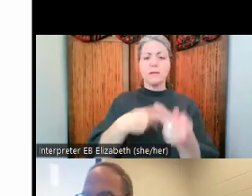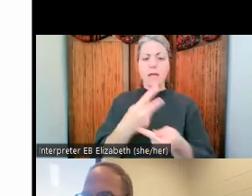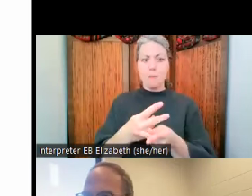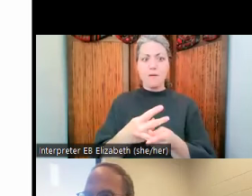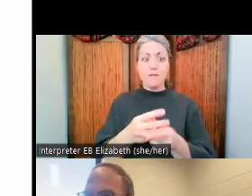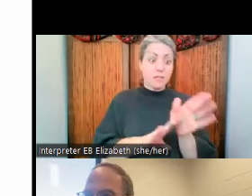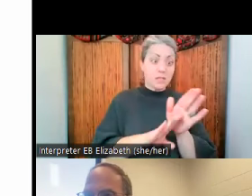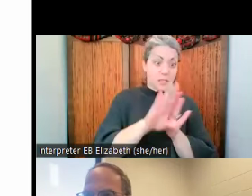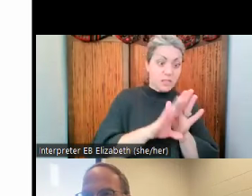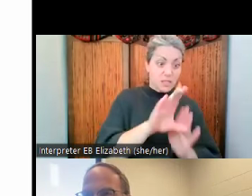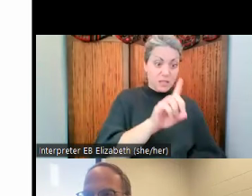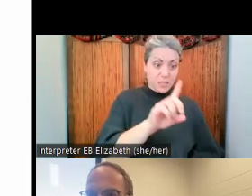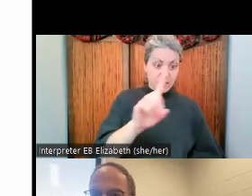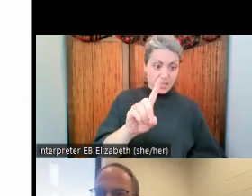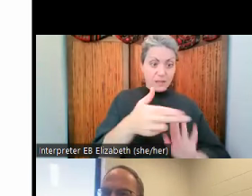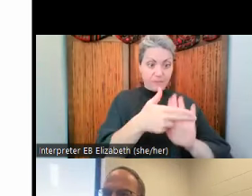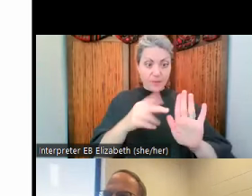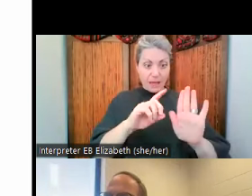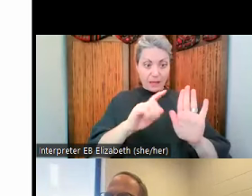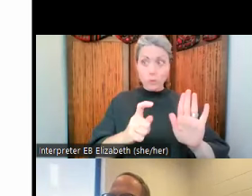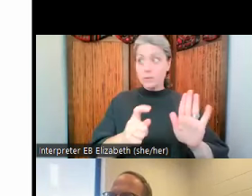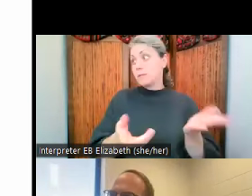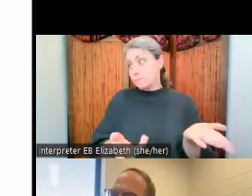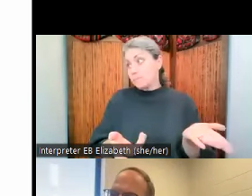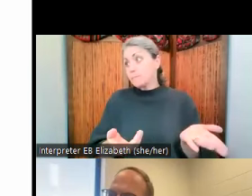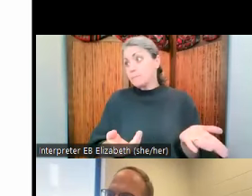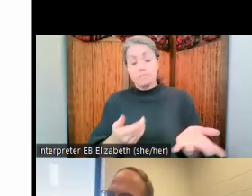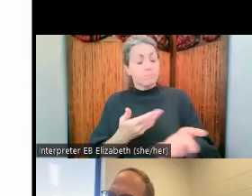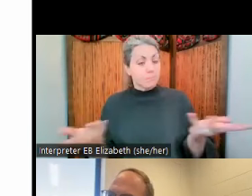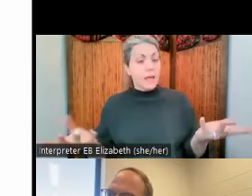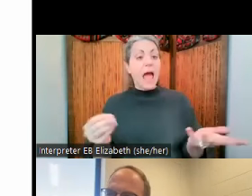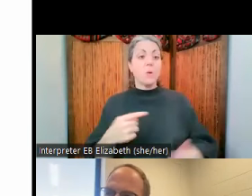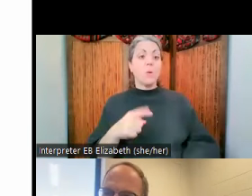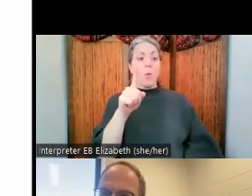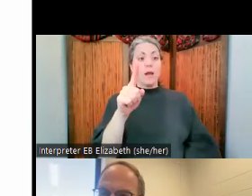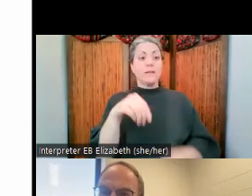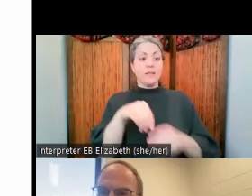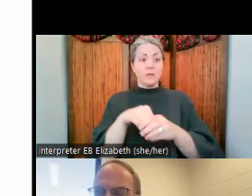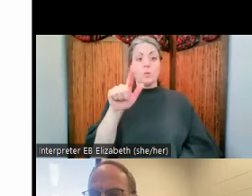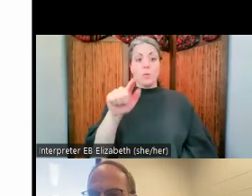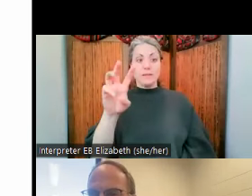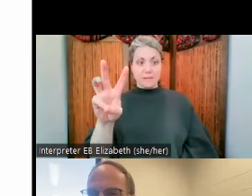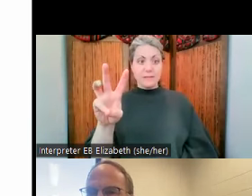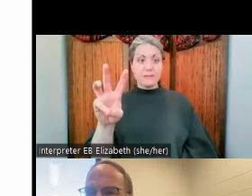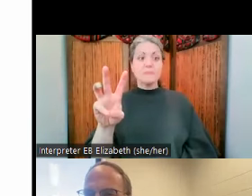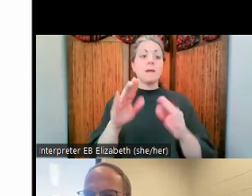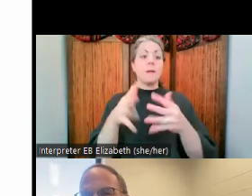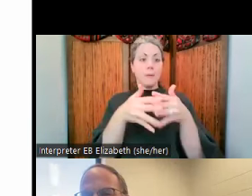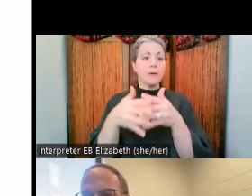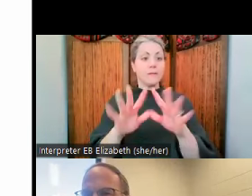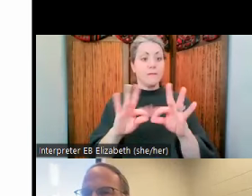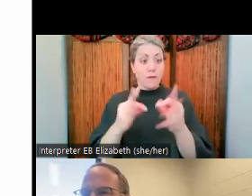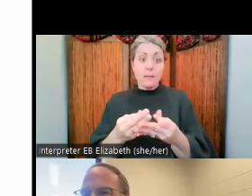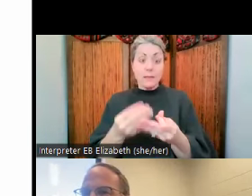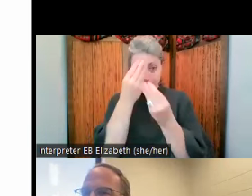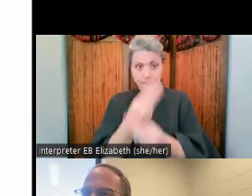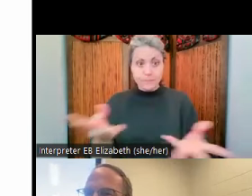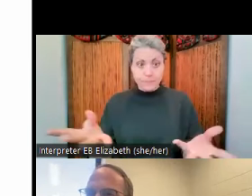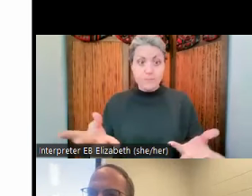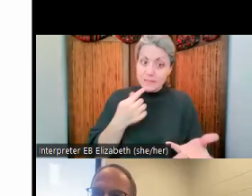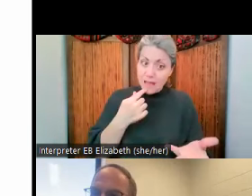or another. And 1 in 26 American families reports raising a child or multiple children with a developmental